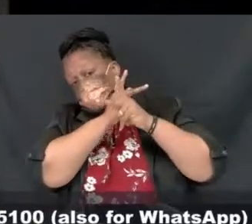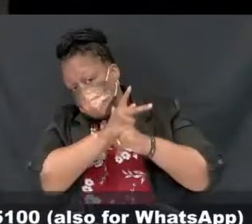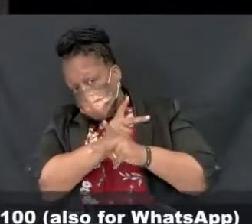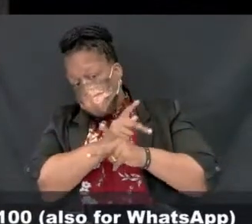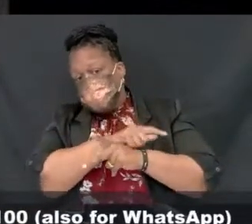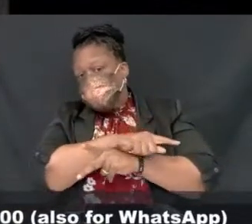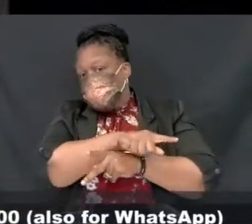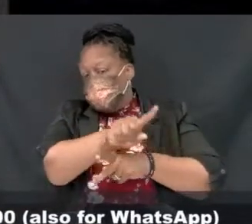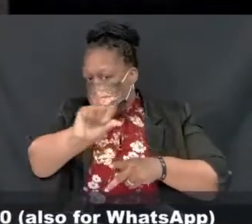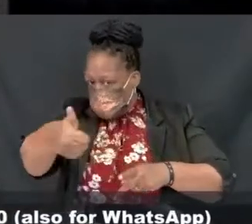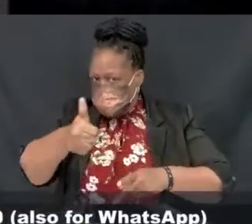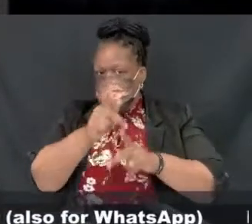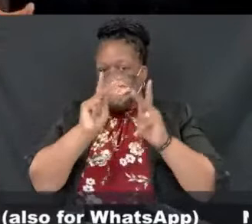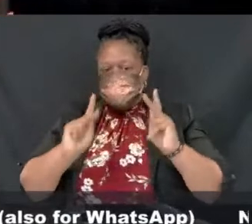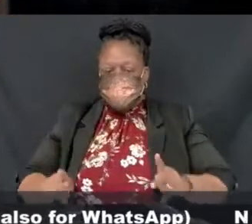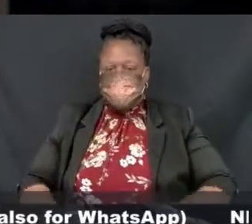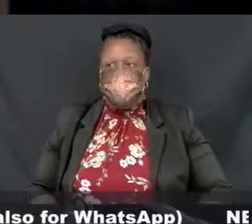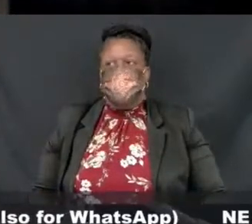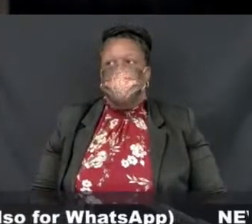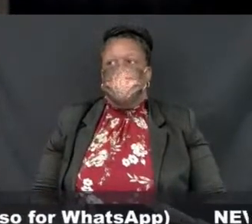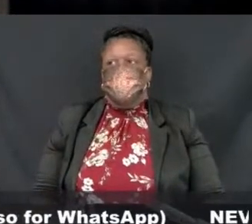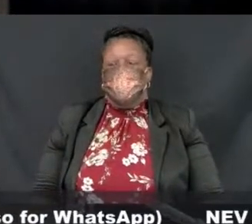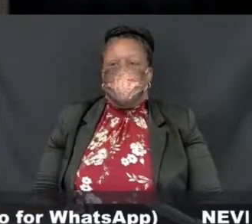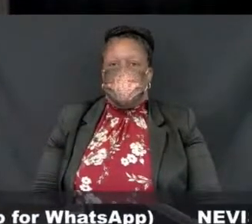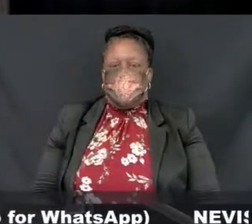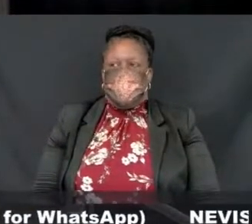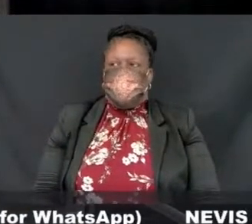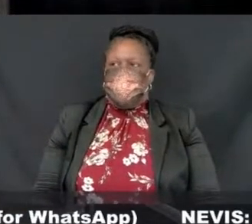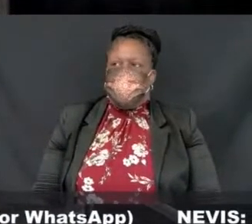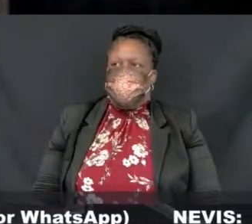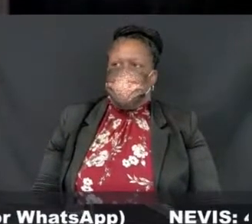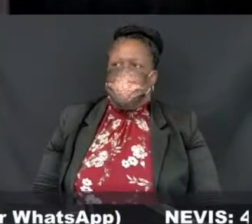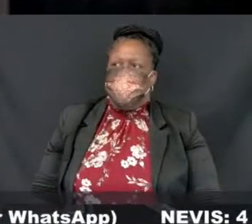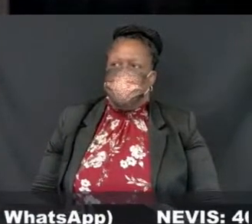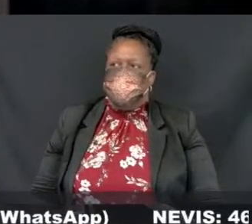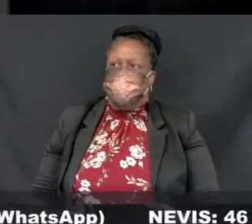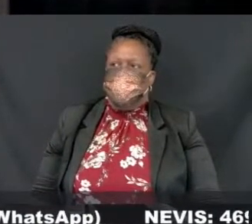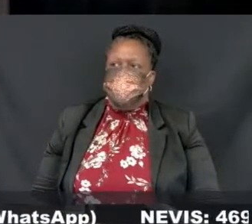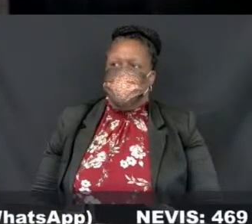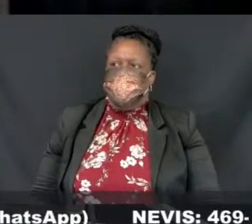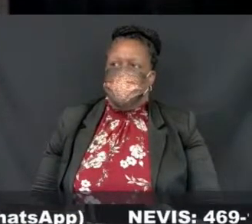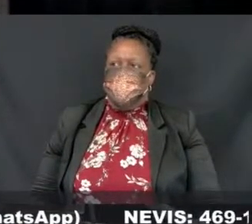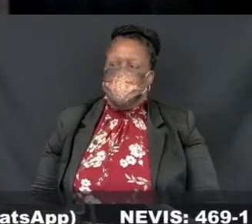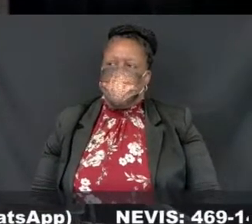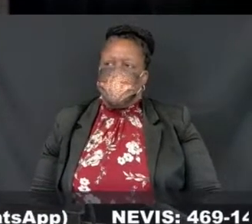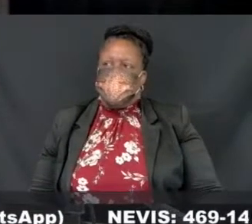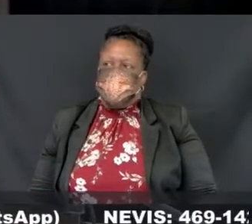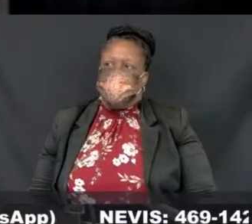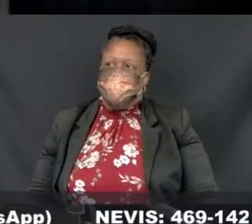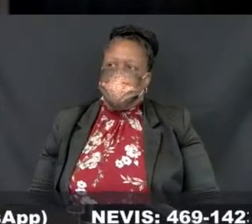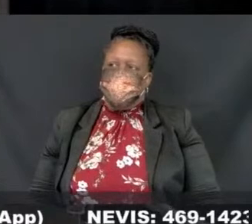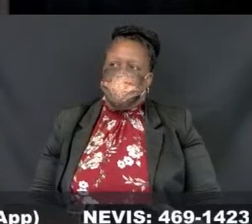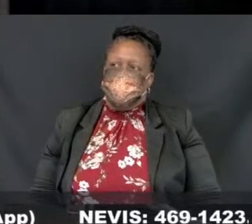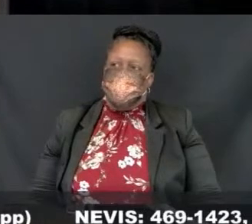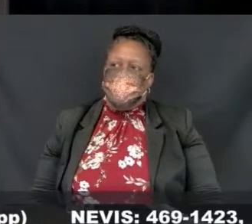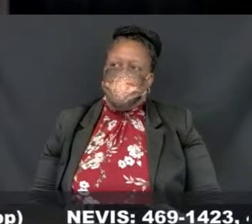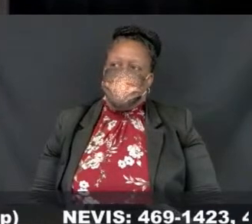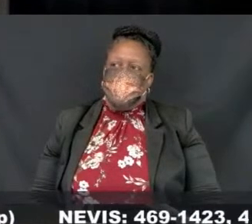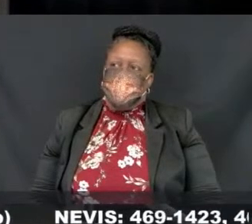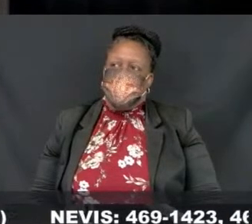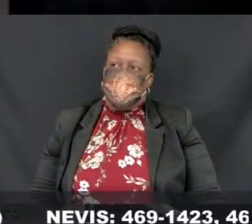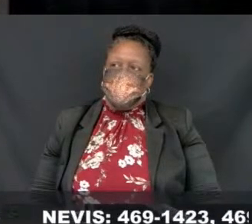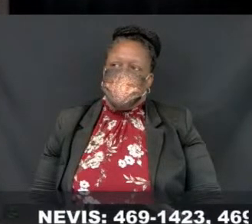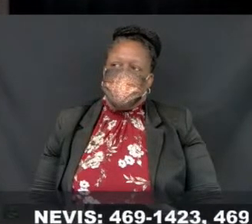had just like the pandemic. And so therefore, I